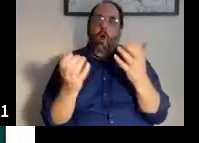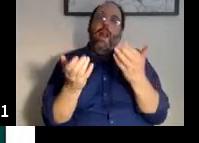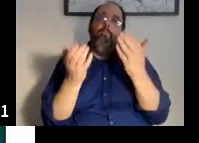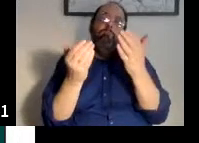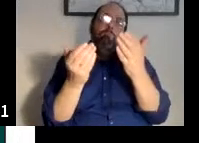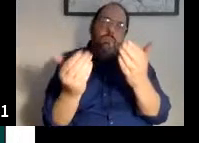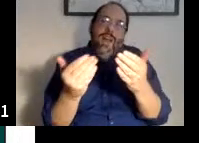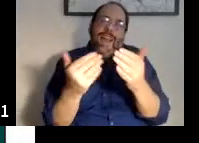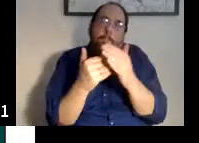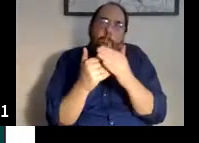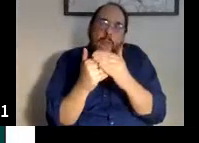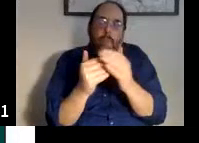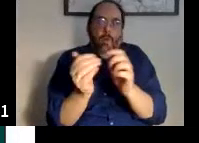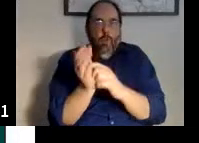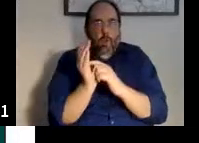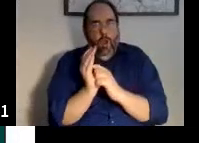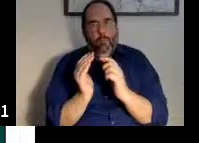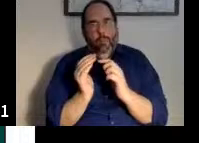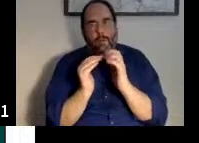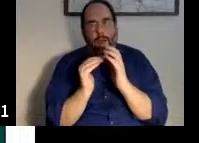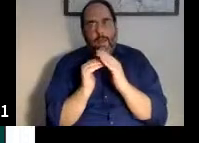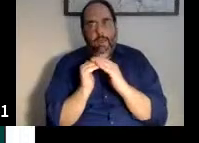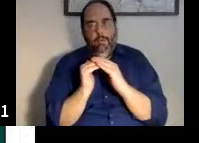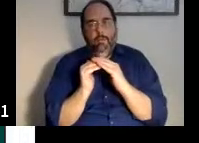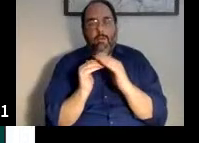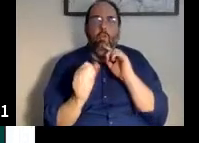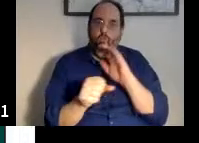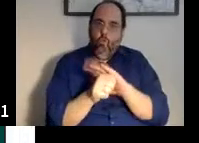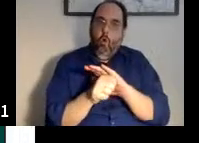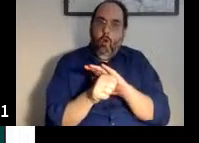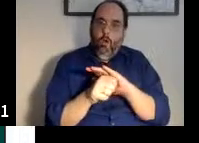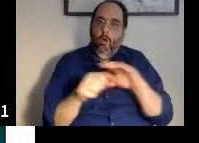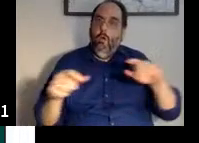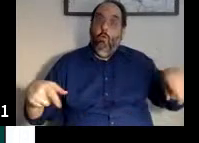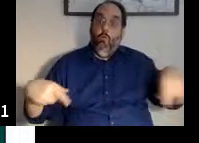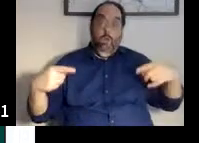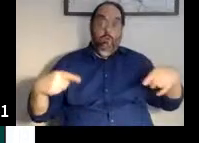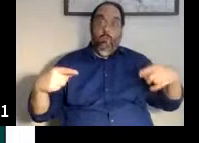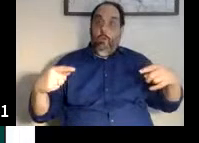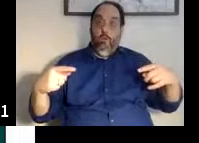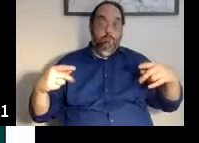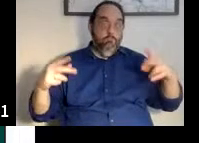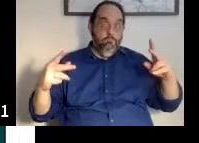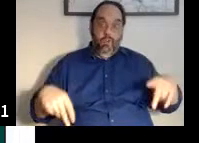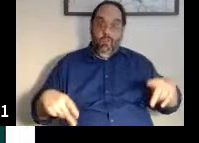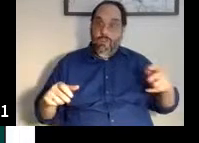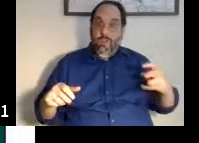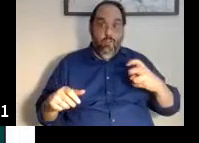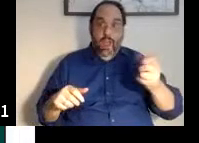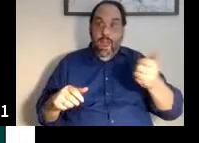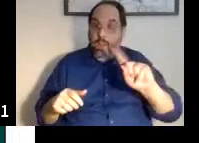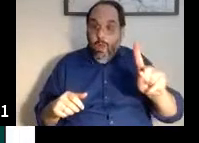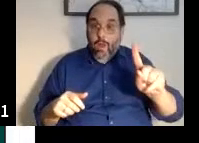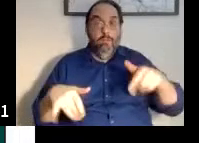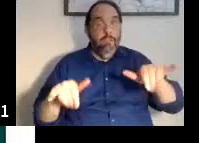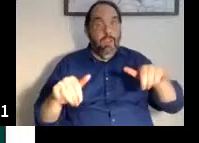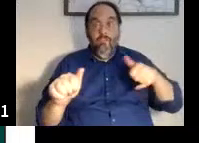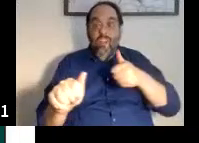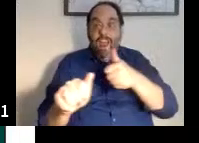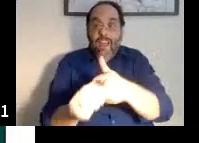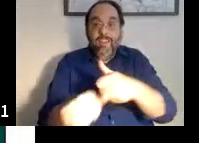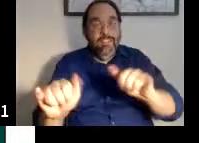minimum requirements that we talked about earlier, to make sure that you could travel anywhere in the play area if somebody was chasing you and still be a part of the